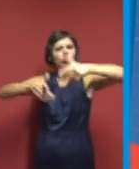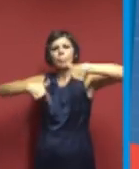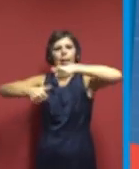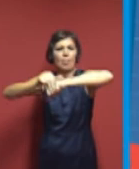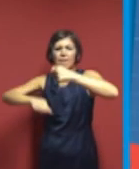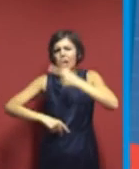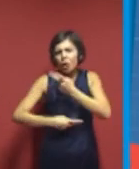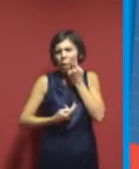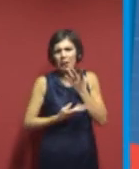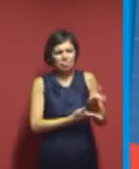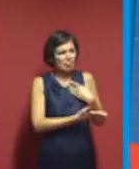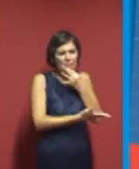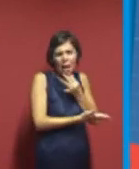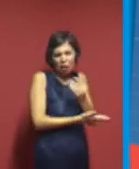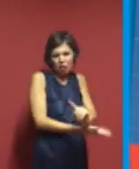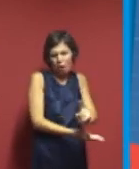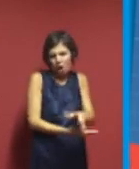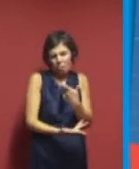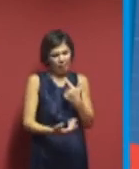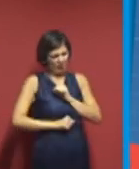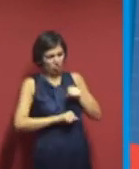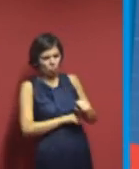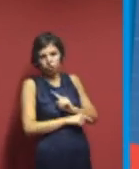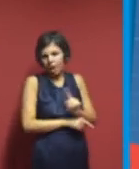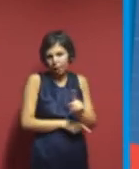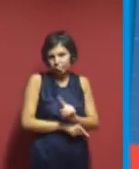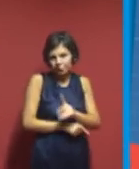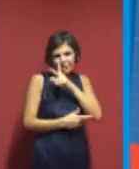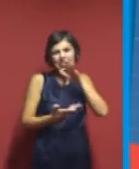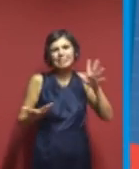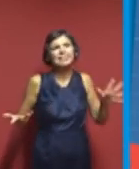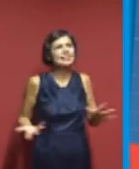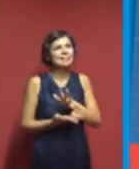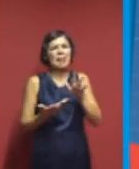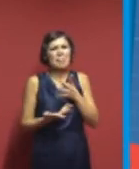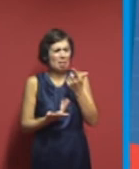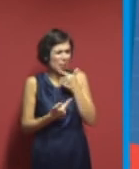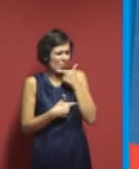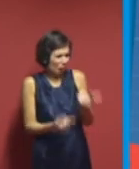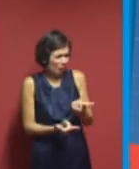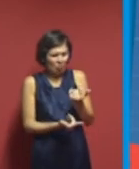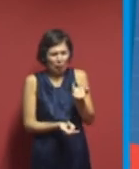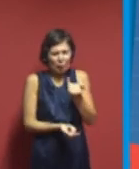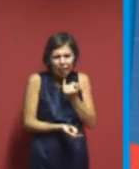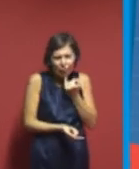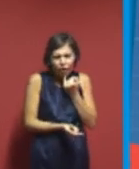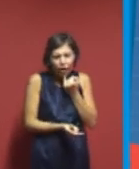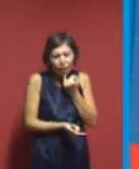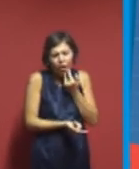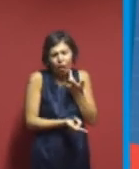of ugly, small, and sad. Who would have guessed in seeing this that this was the seed of such a